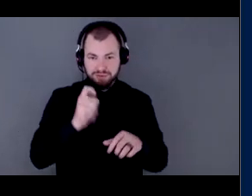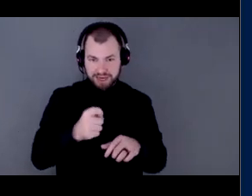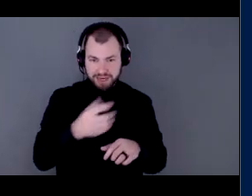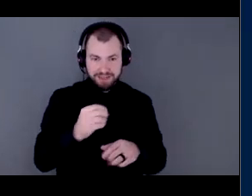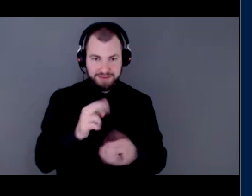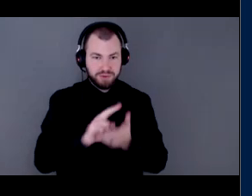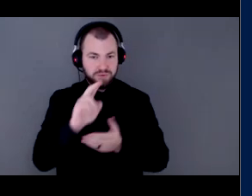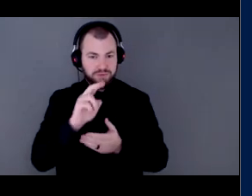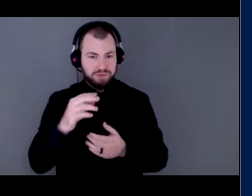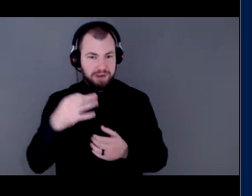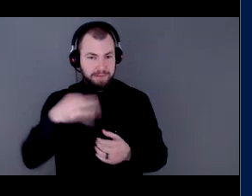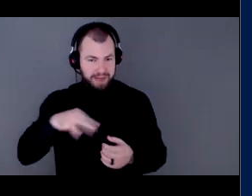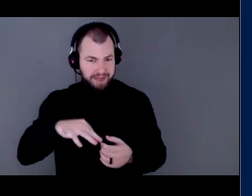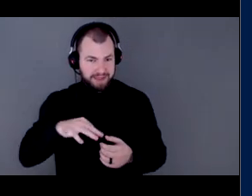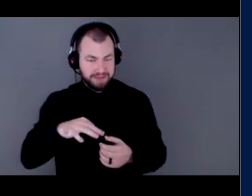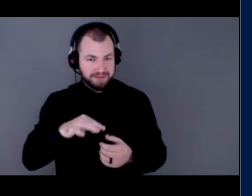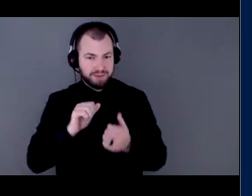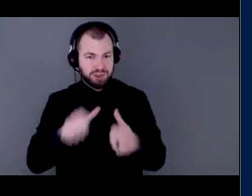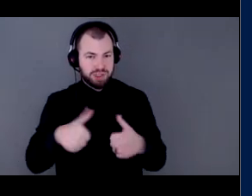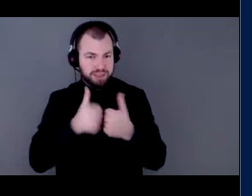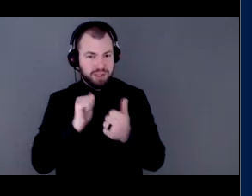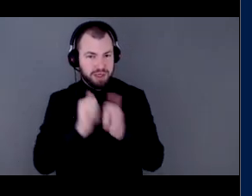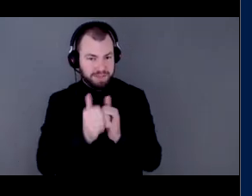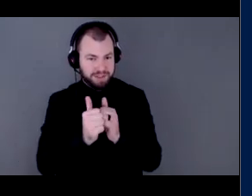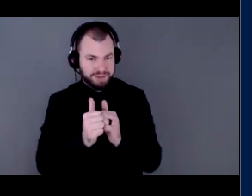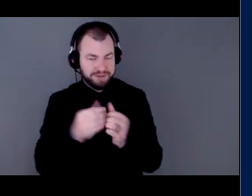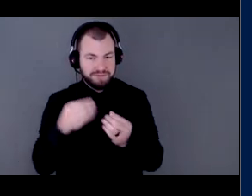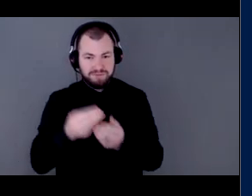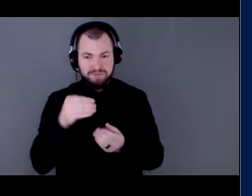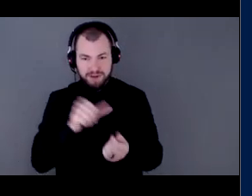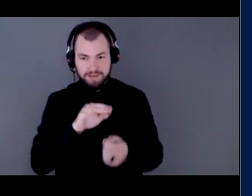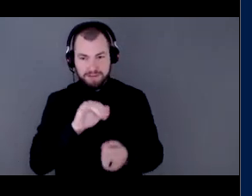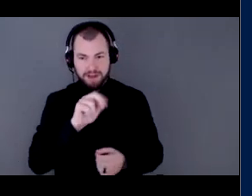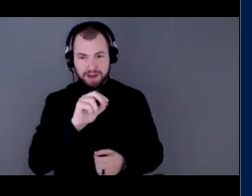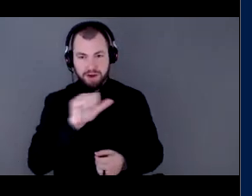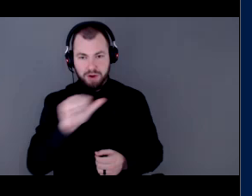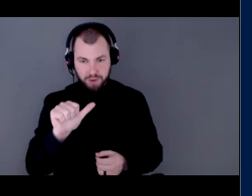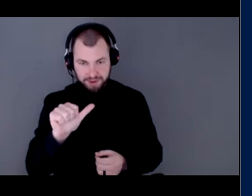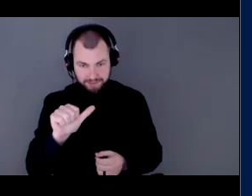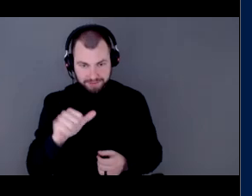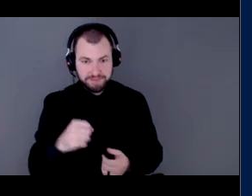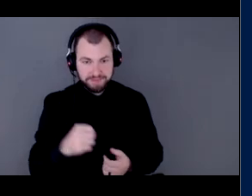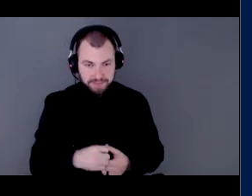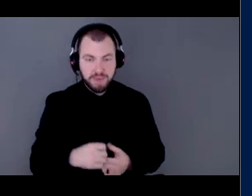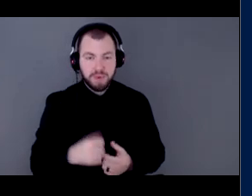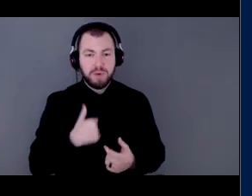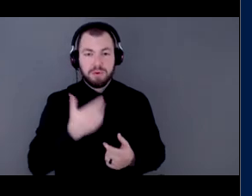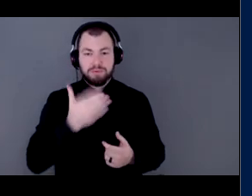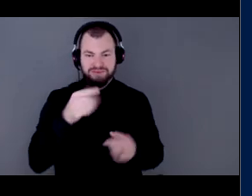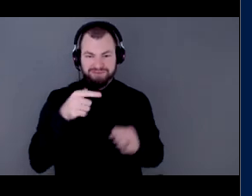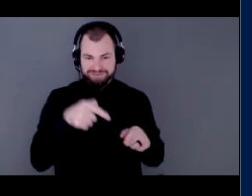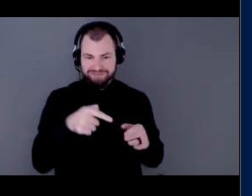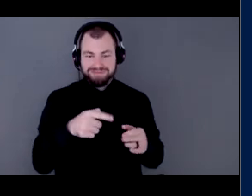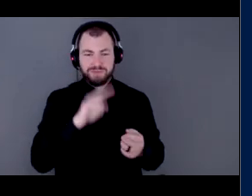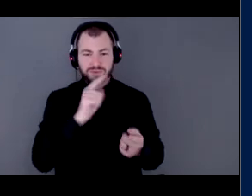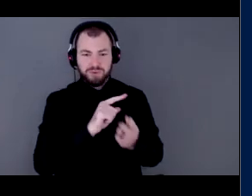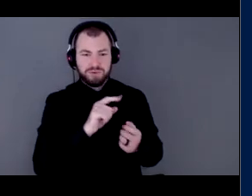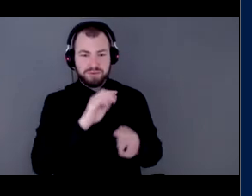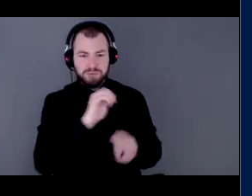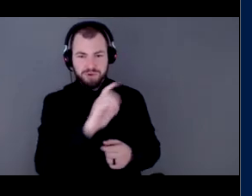competition funded by NOAA. And our project's name is Reducing Marine Debris at the Source, Material Replacement and Source Reduction